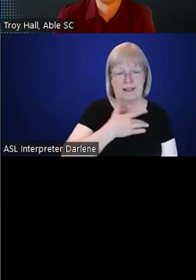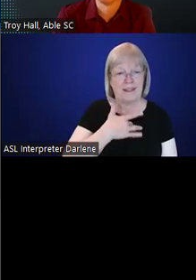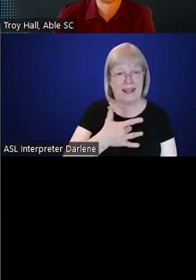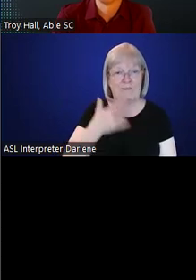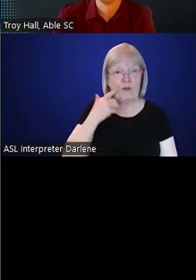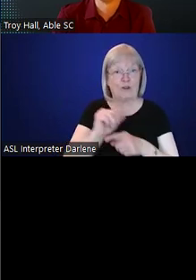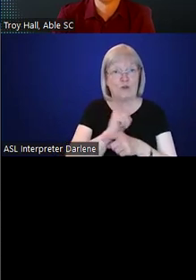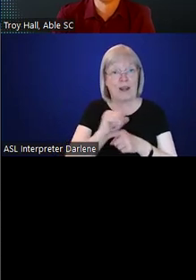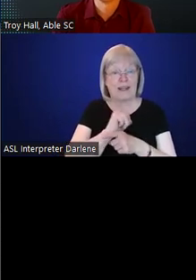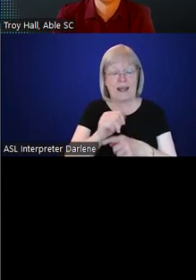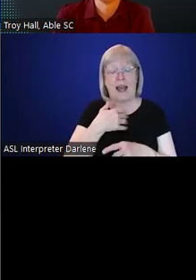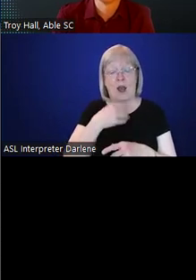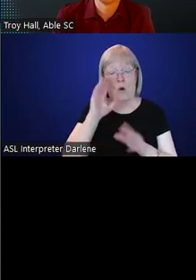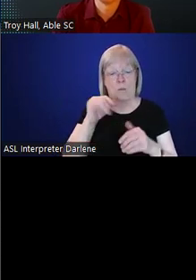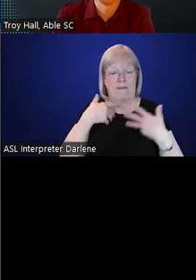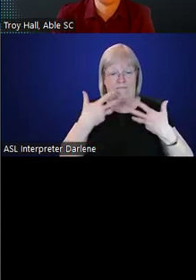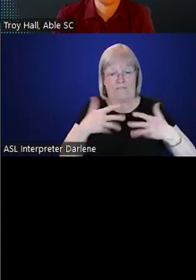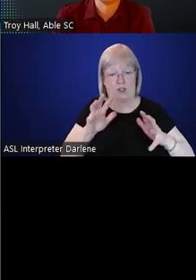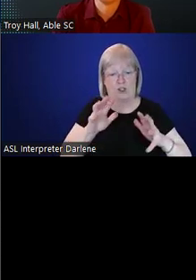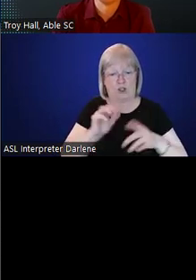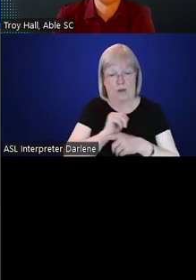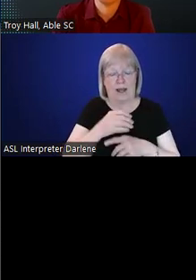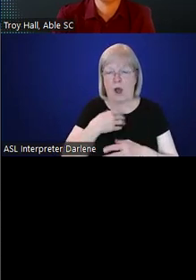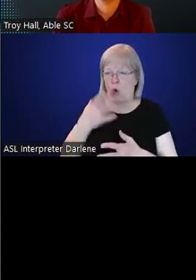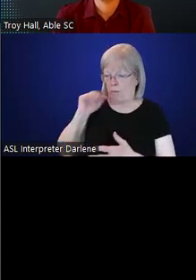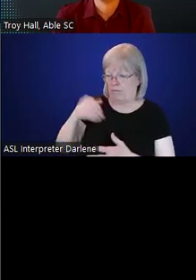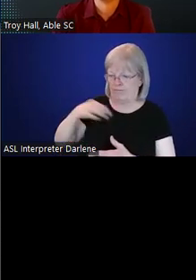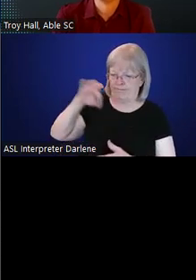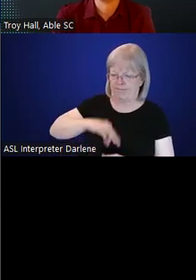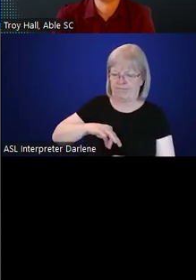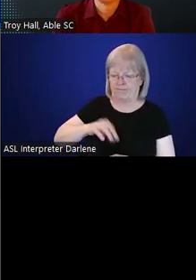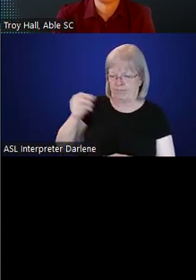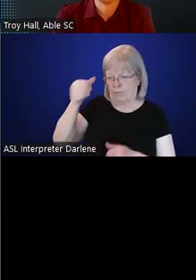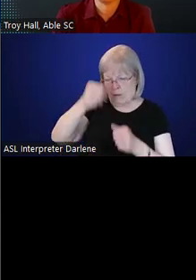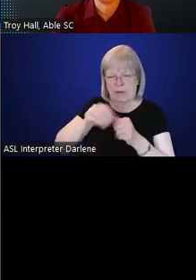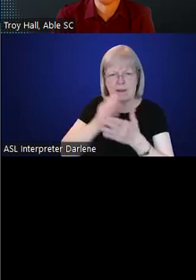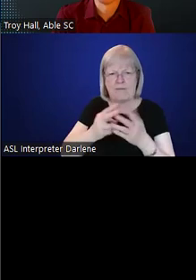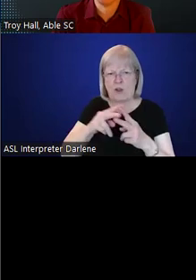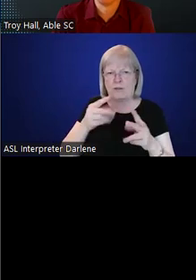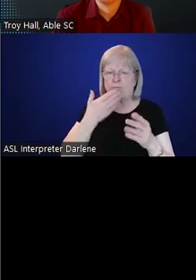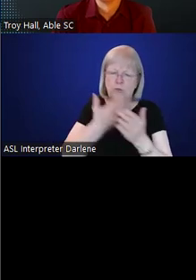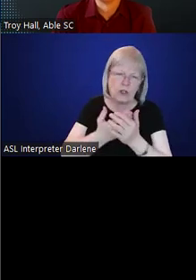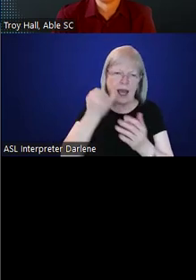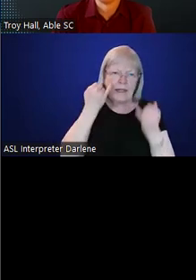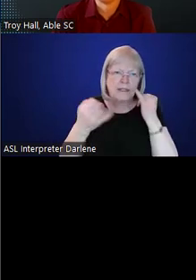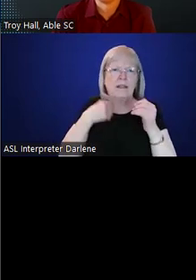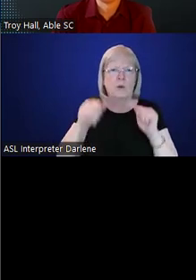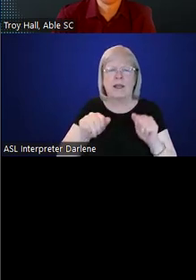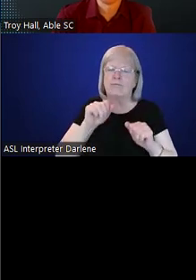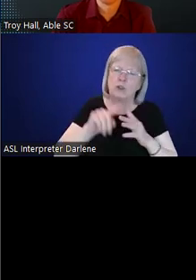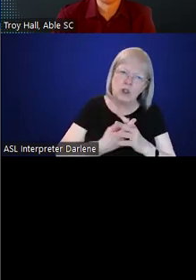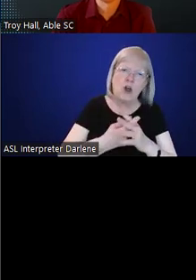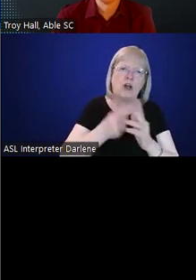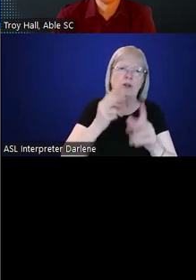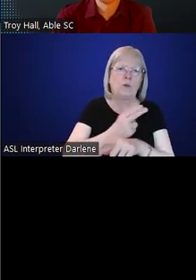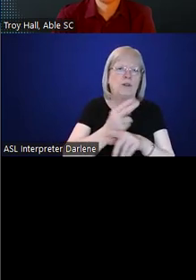want to walk away with some very concrete ideas and some steps that we can implement quickly. So just know that this